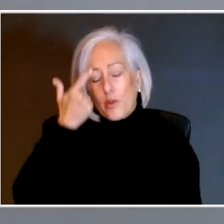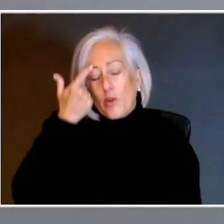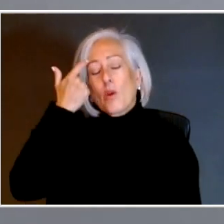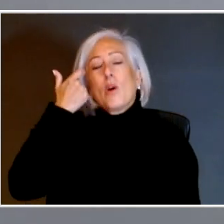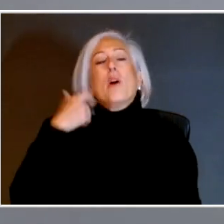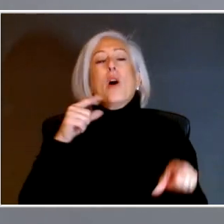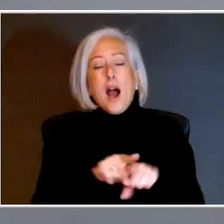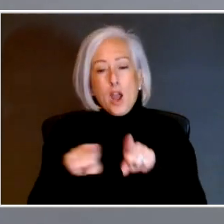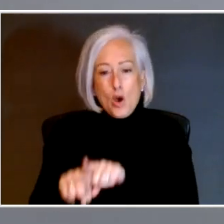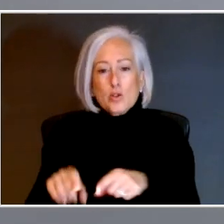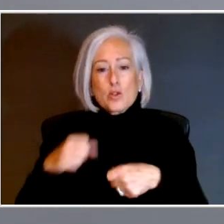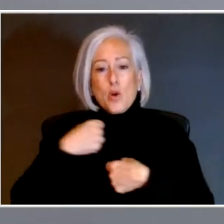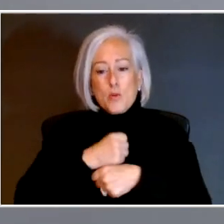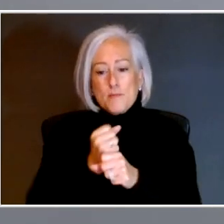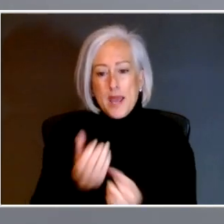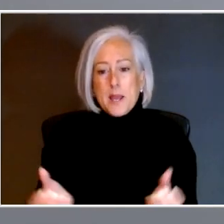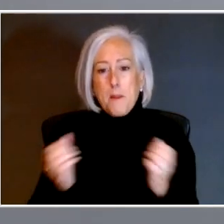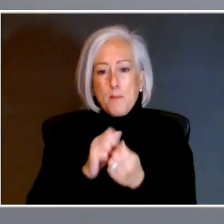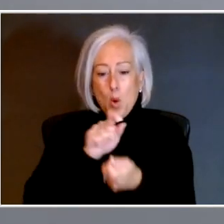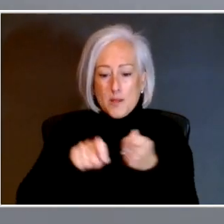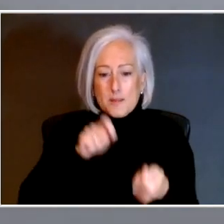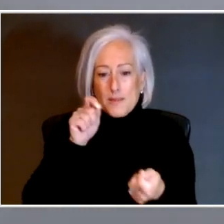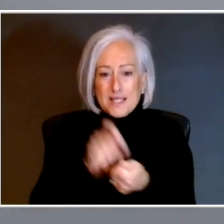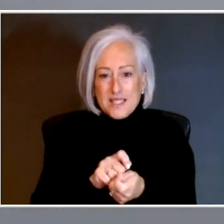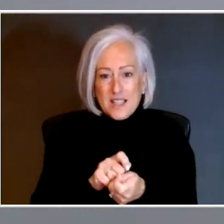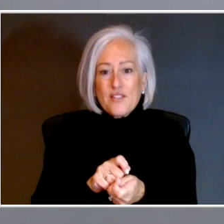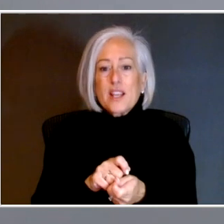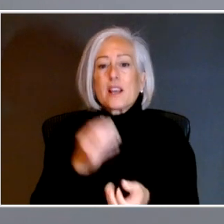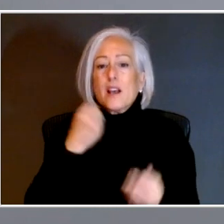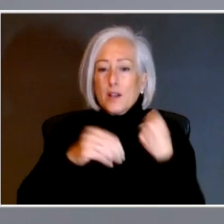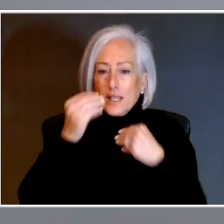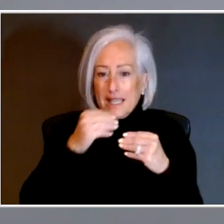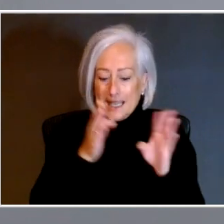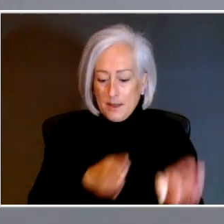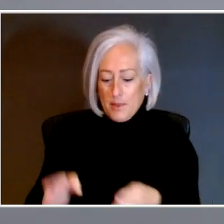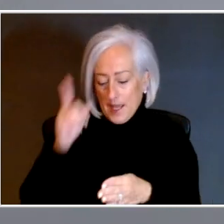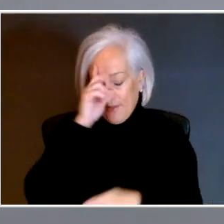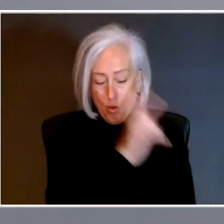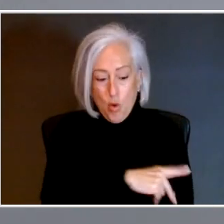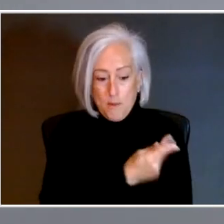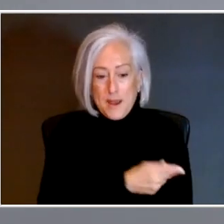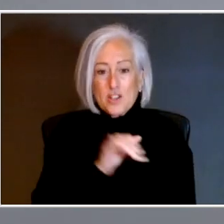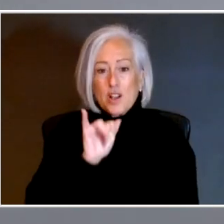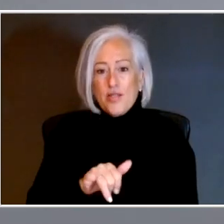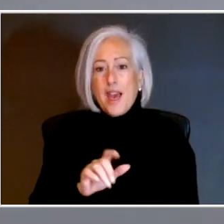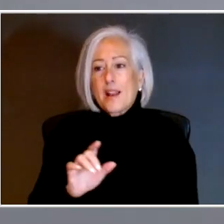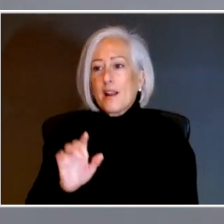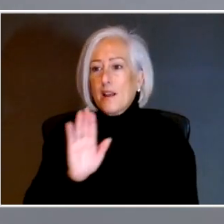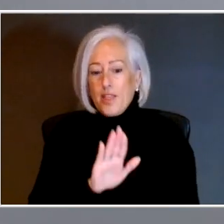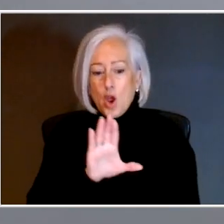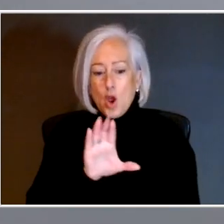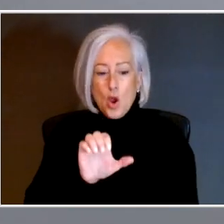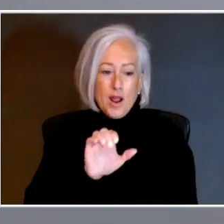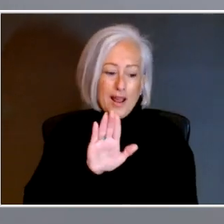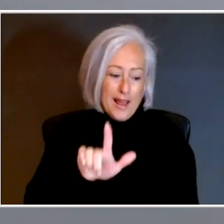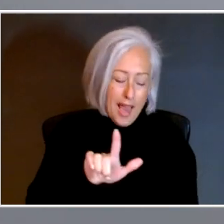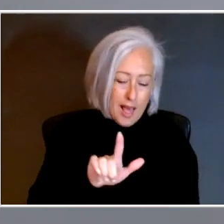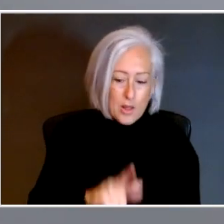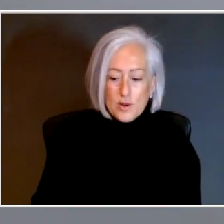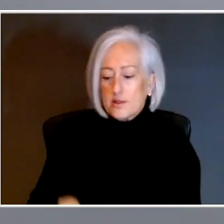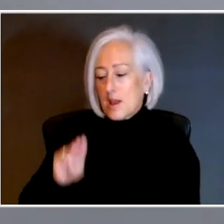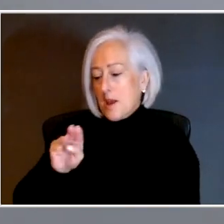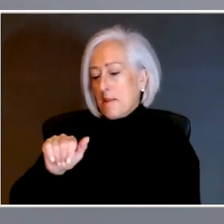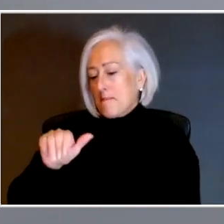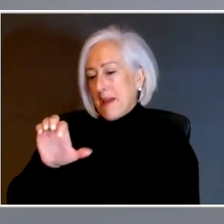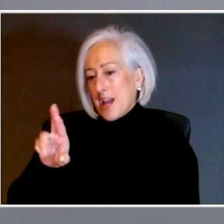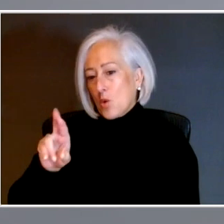make more specific individualized fueling plans for patients where, their calories and their macronutrients are getting a little